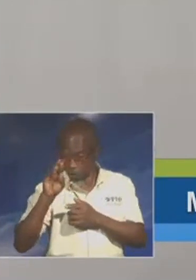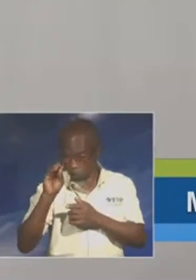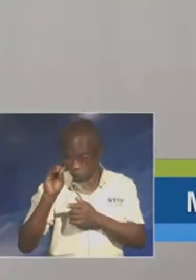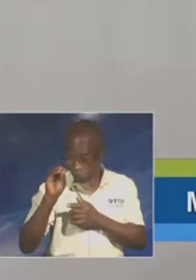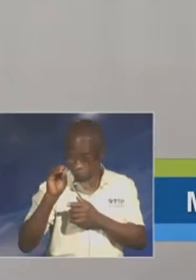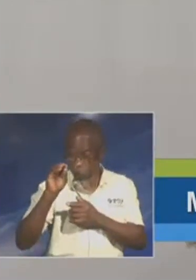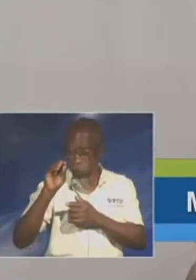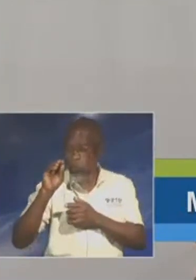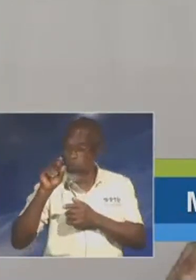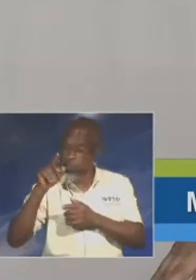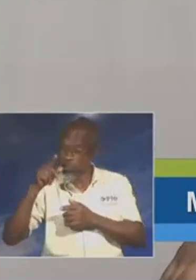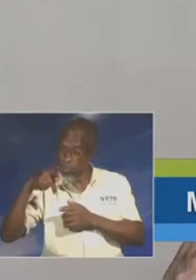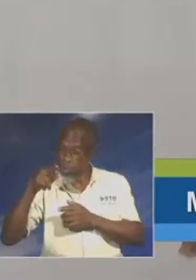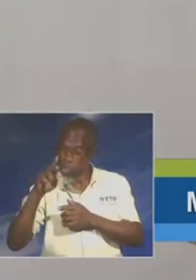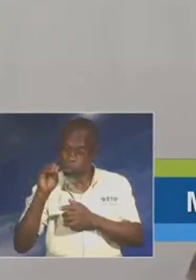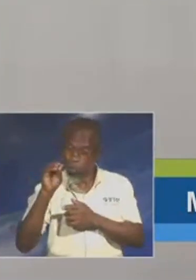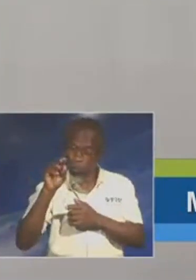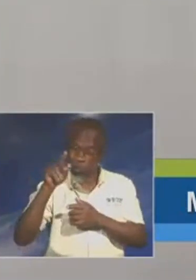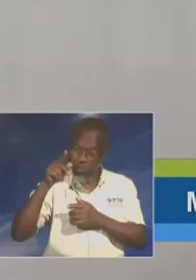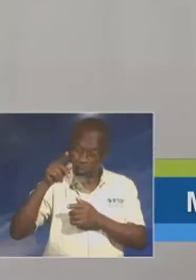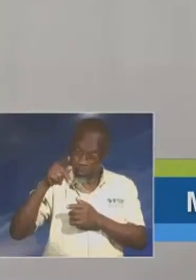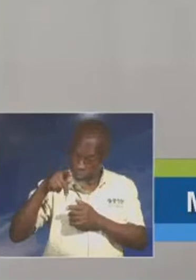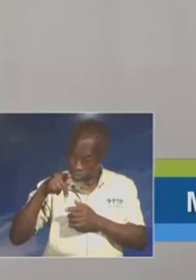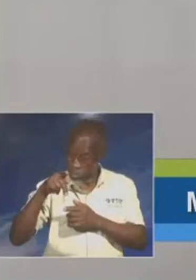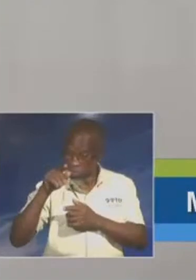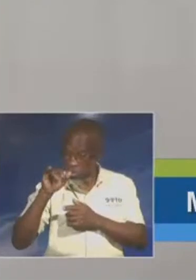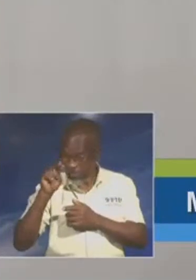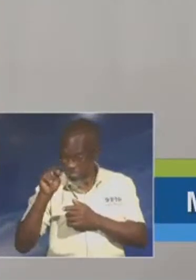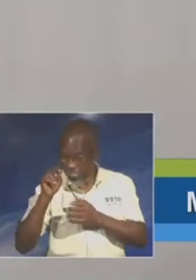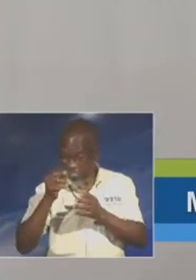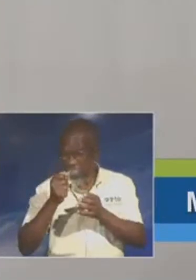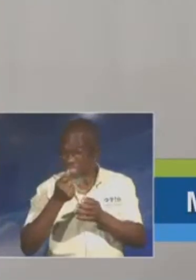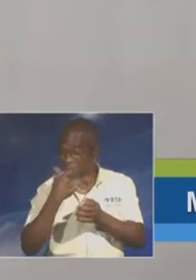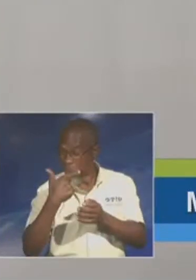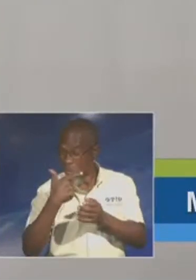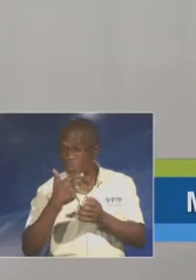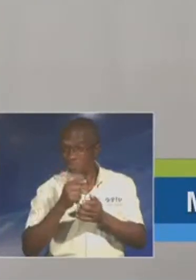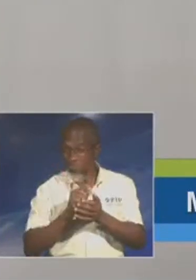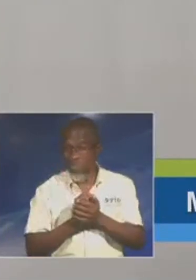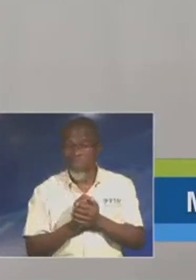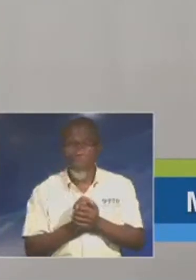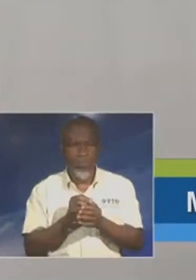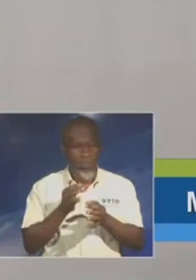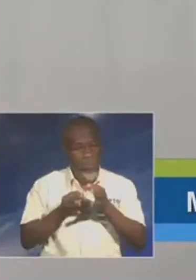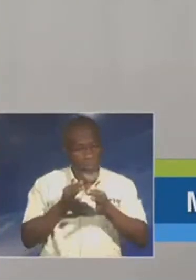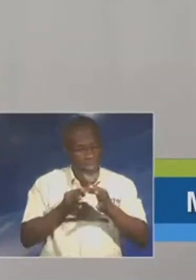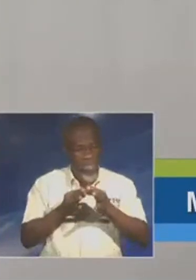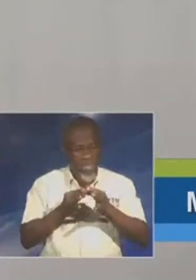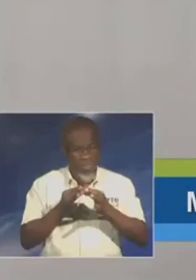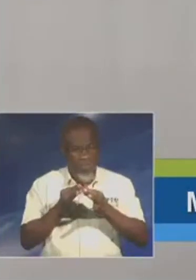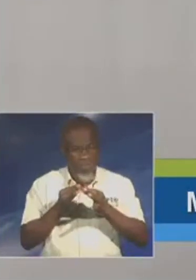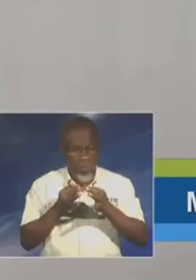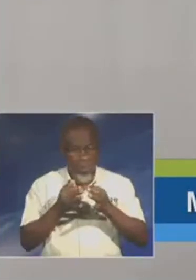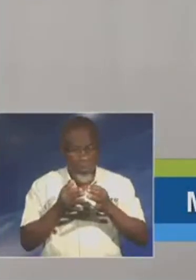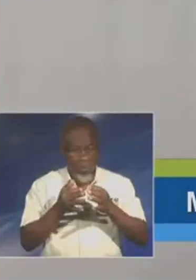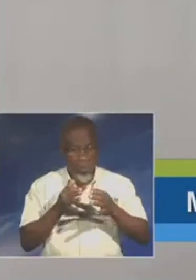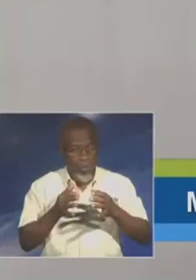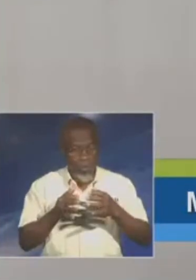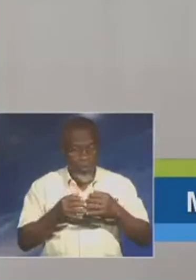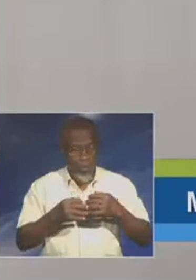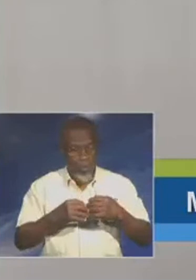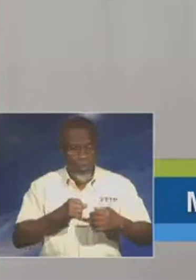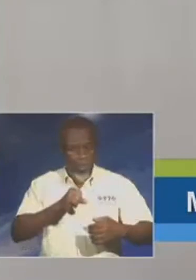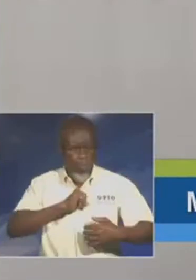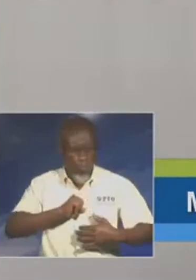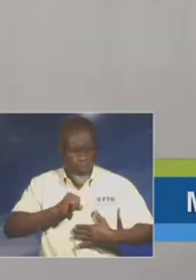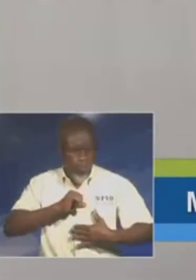wheezy. So COVID and Omicron does cause you to wheeze. If you wheeze before, So if you find that's a wet, chesty cough, make sure you